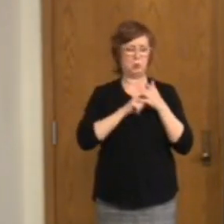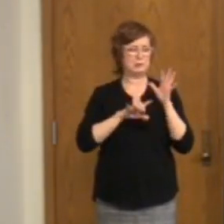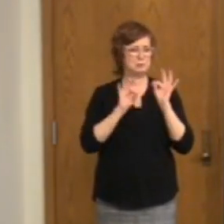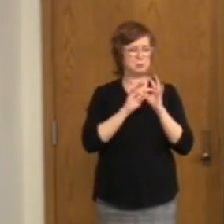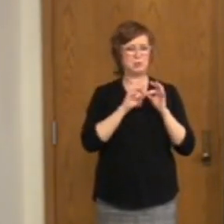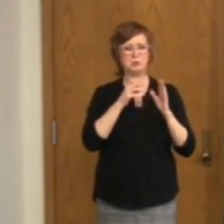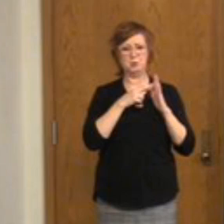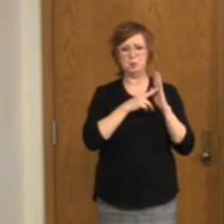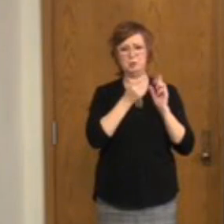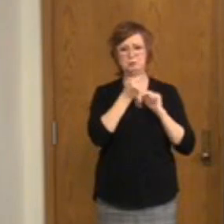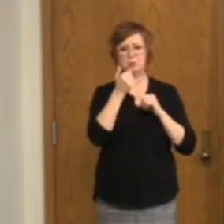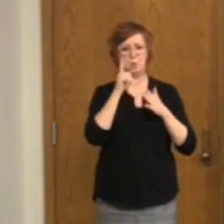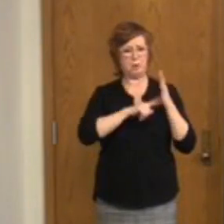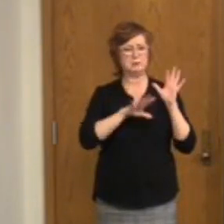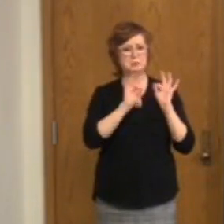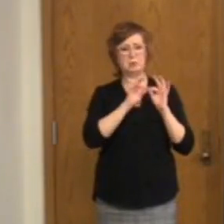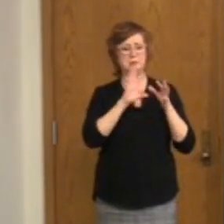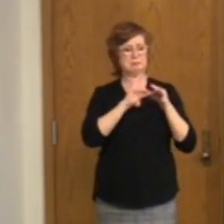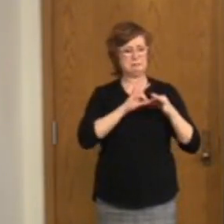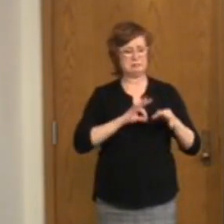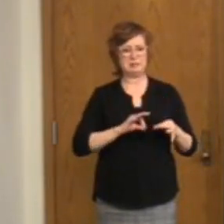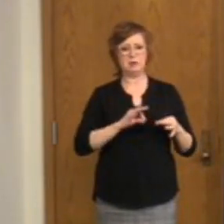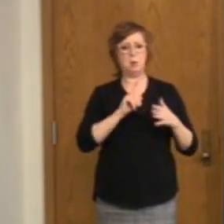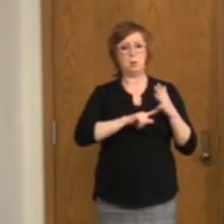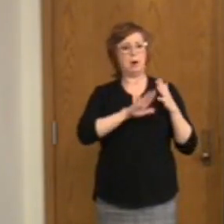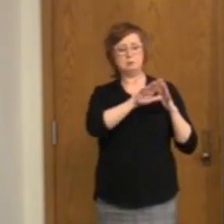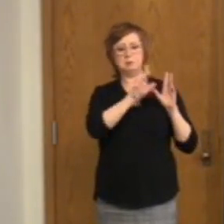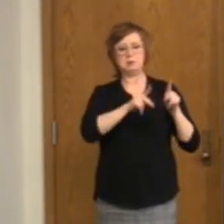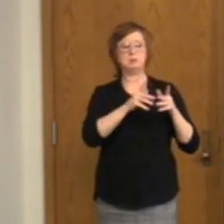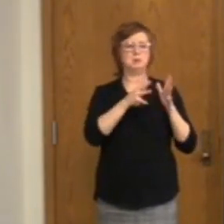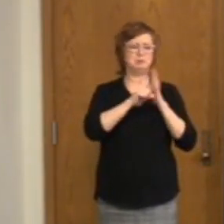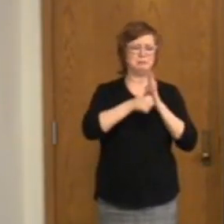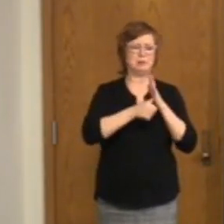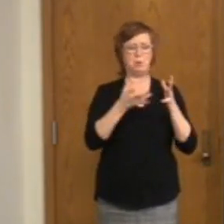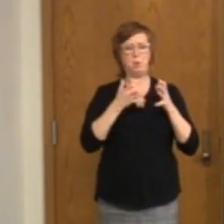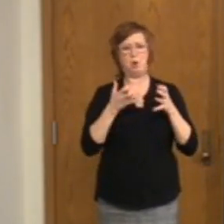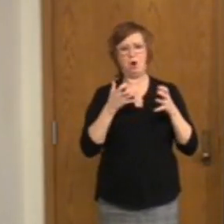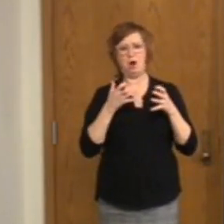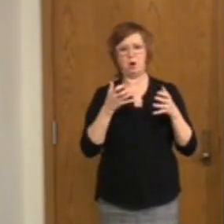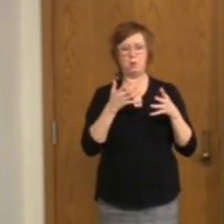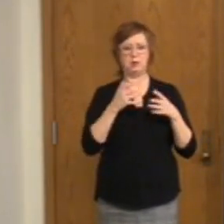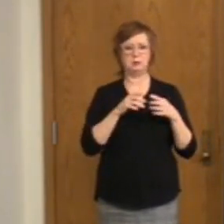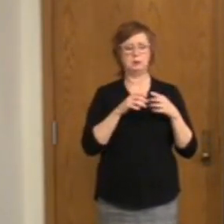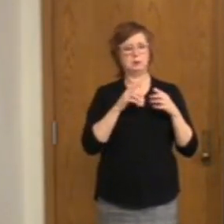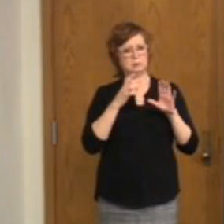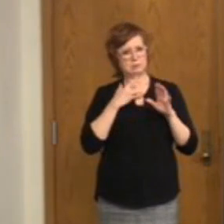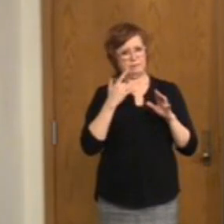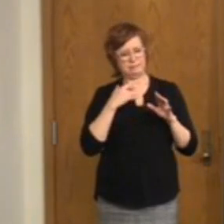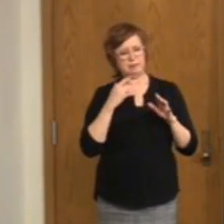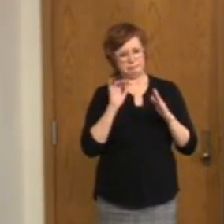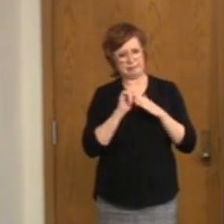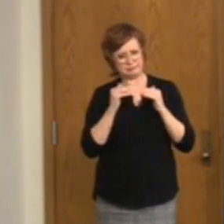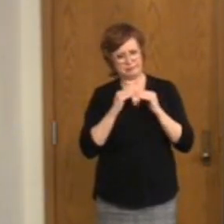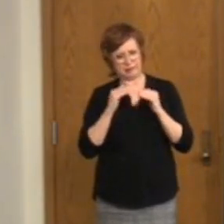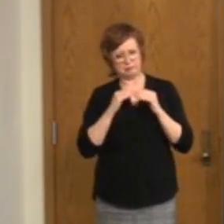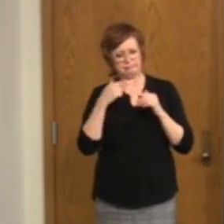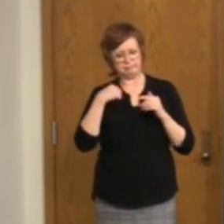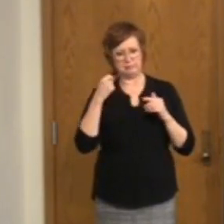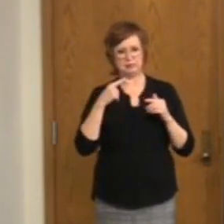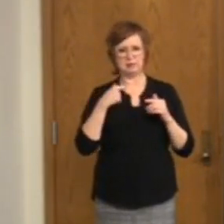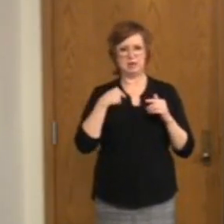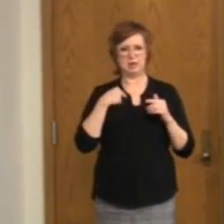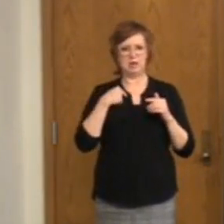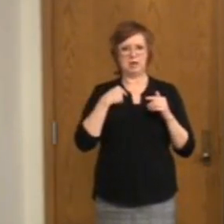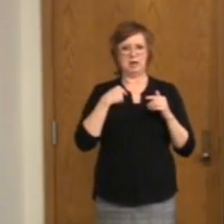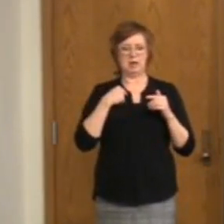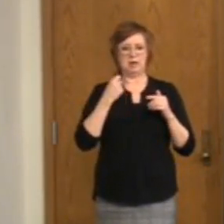province. The priority measure that I hear of time and time again, and I think in fairness, one that I personally was hoping we could have